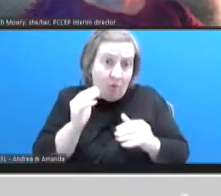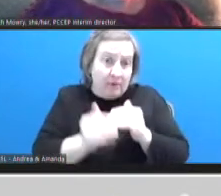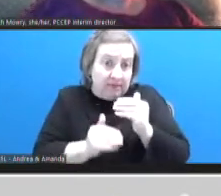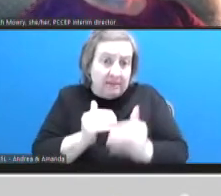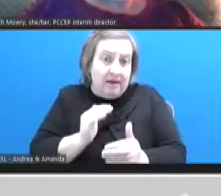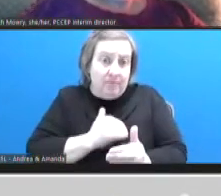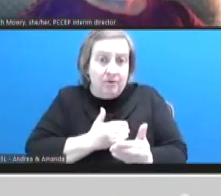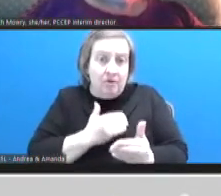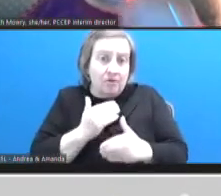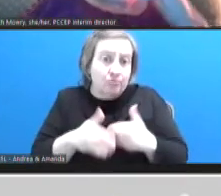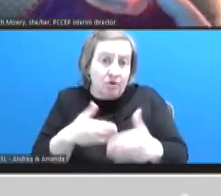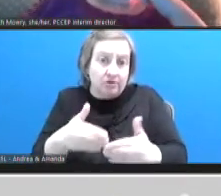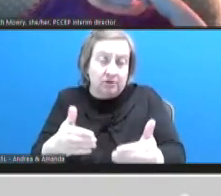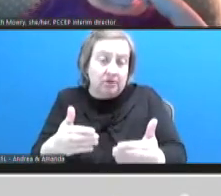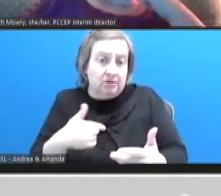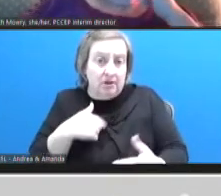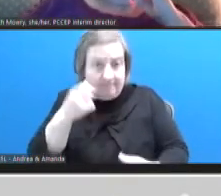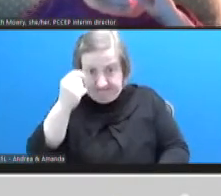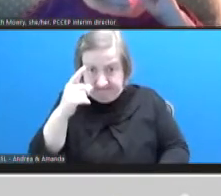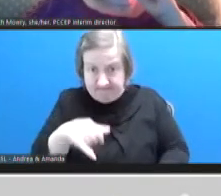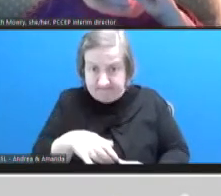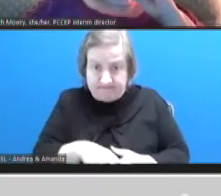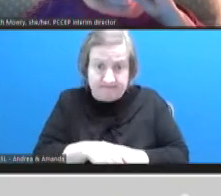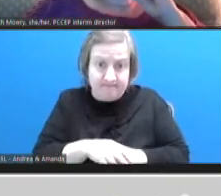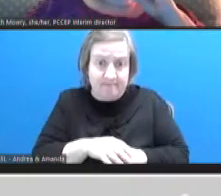process. And I get that.